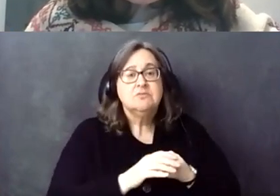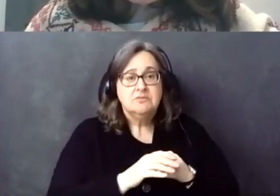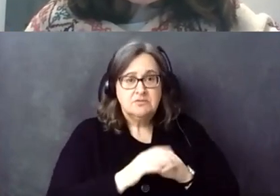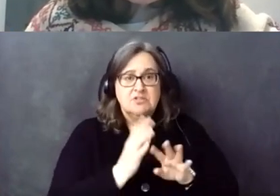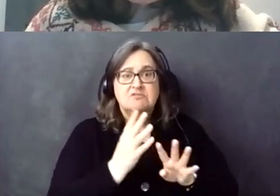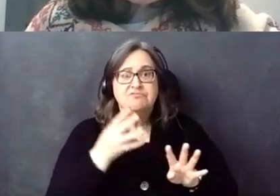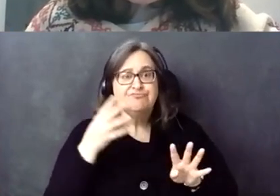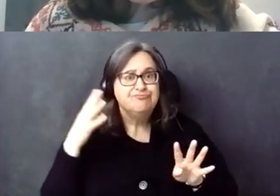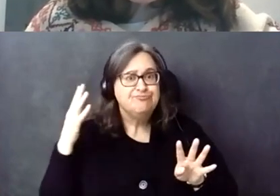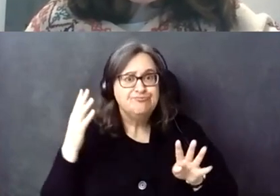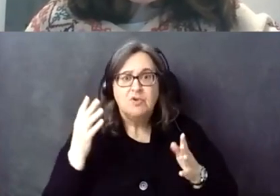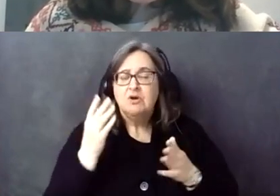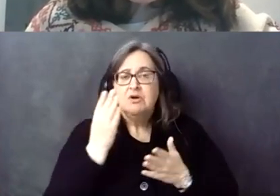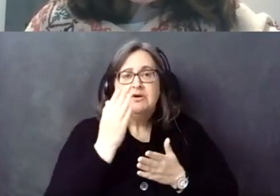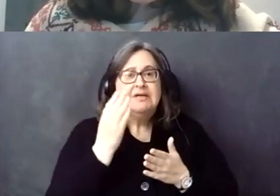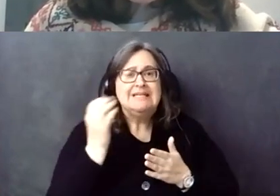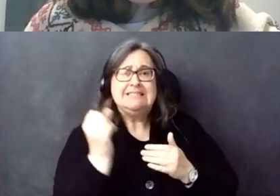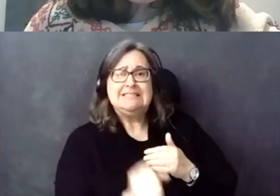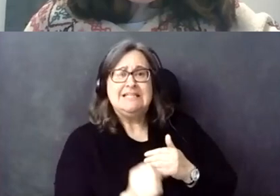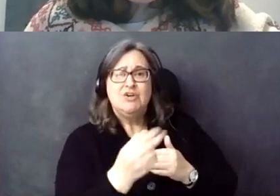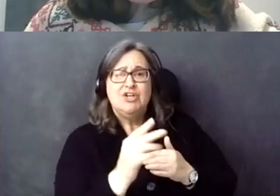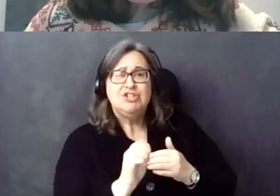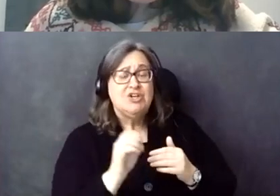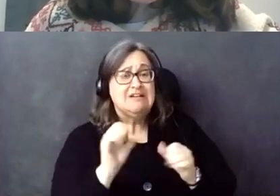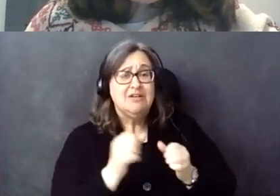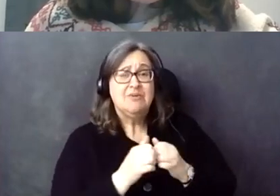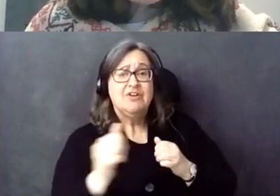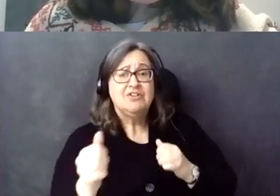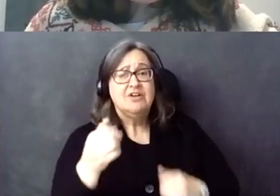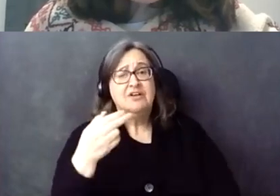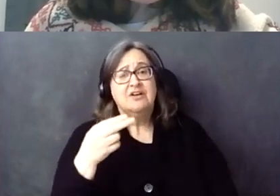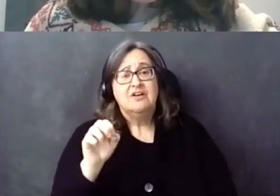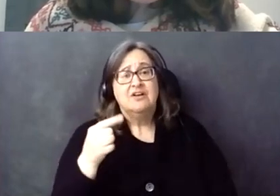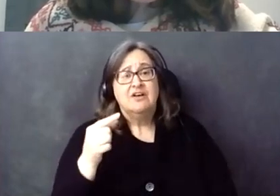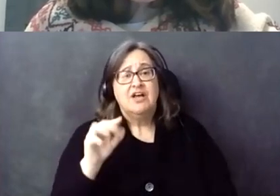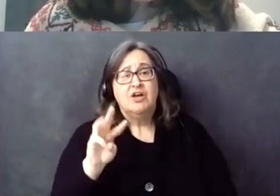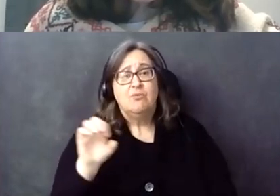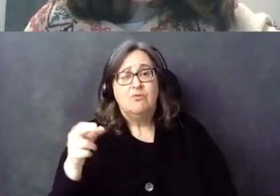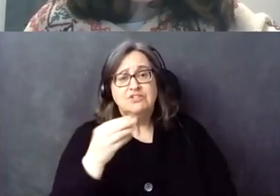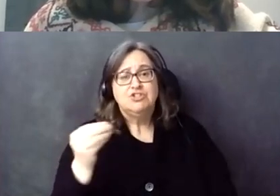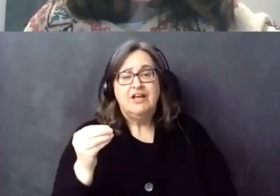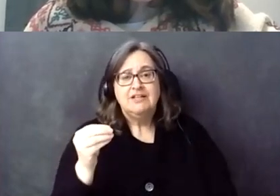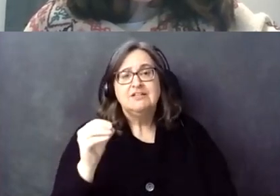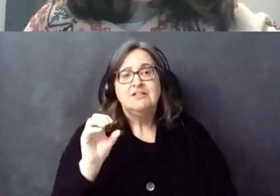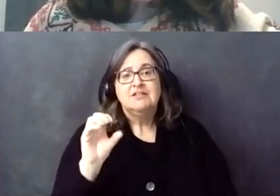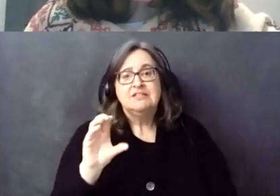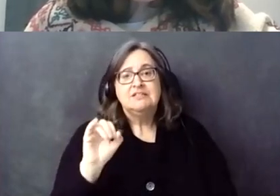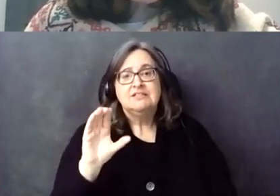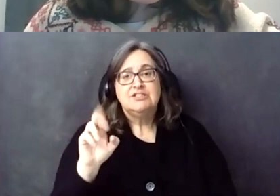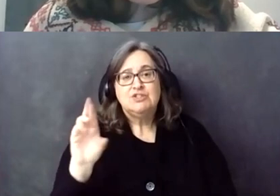from South Shore, even as far away as Hegwisch and Cicero. And while some of